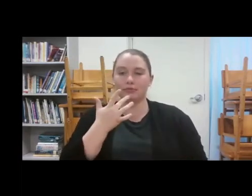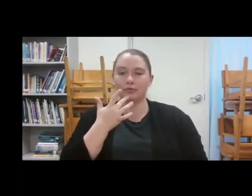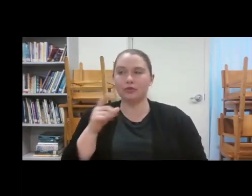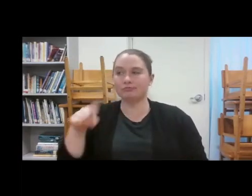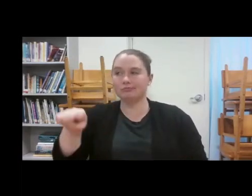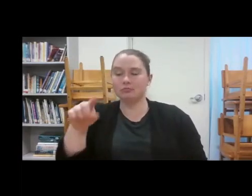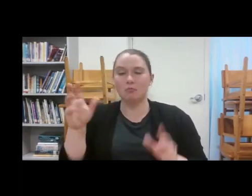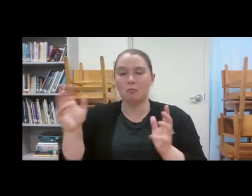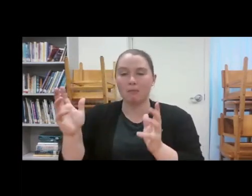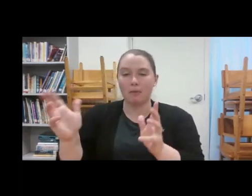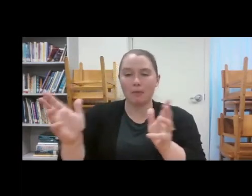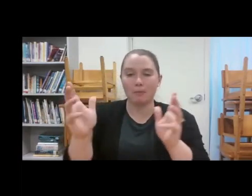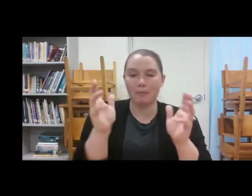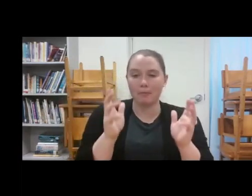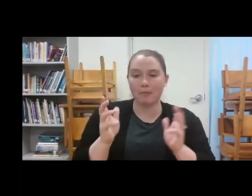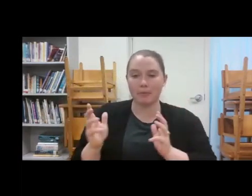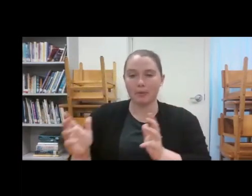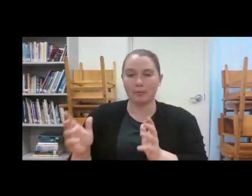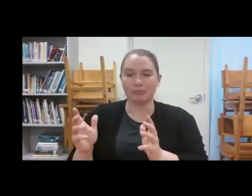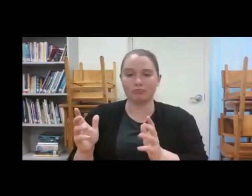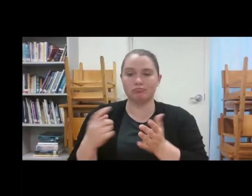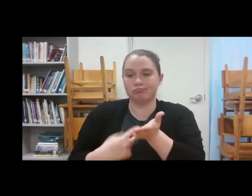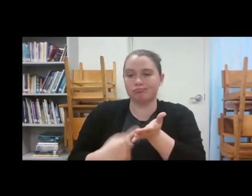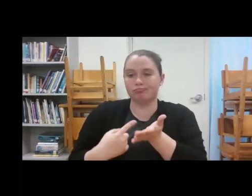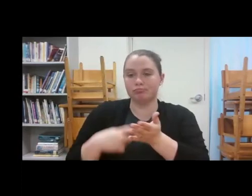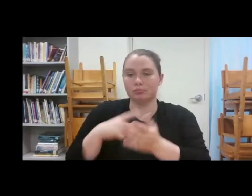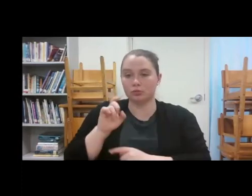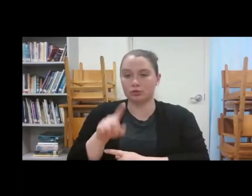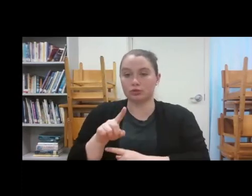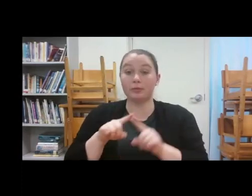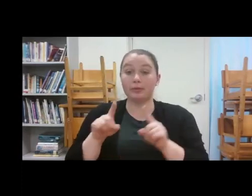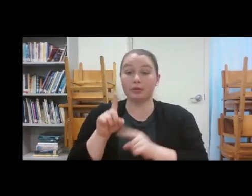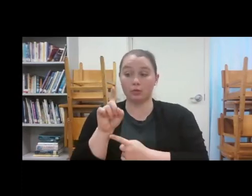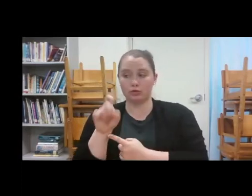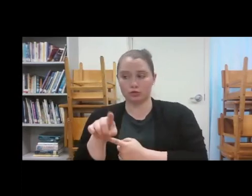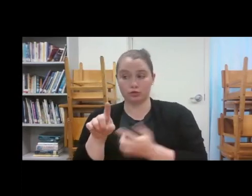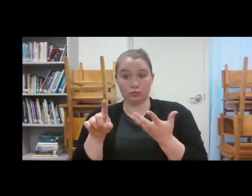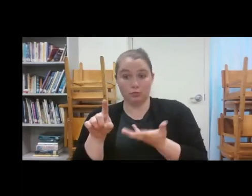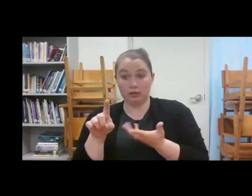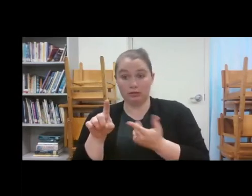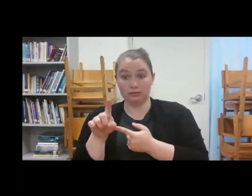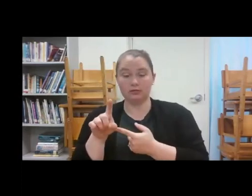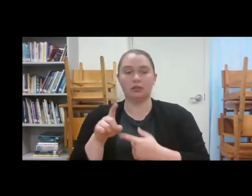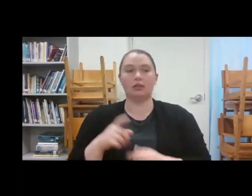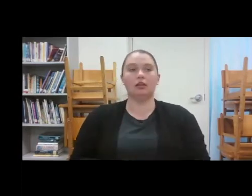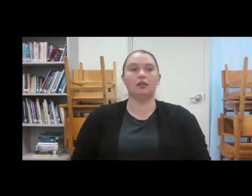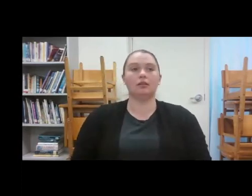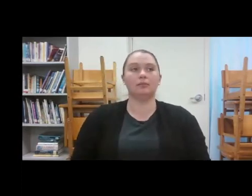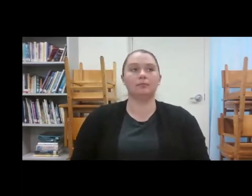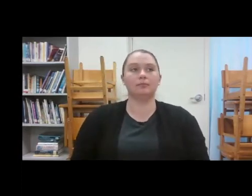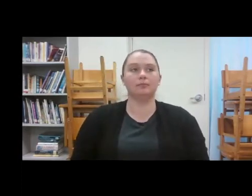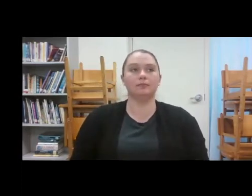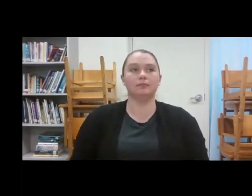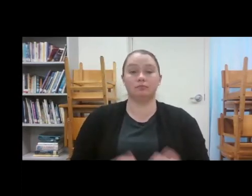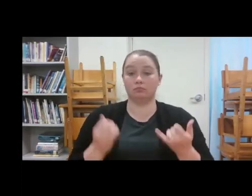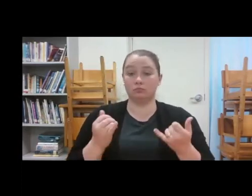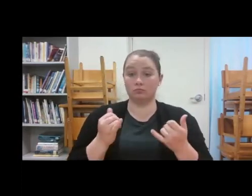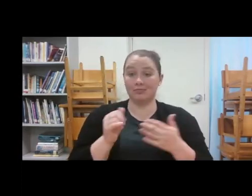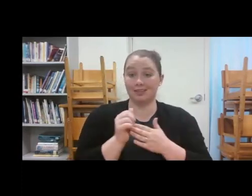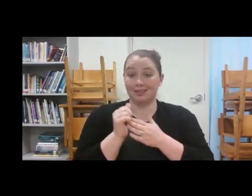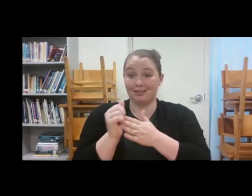chat amongst yourselves. But essentially the question we're being asked to consider is how well do the guiding principles